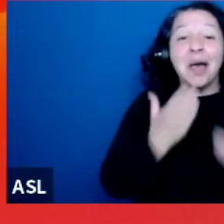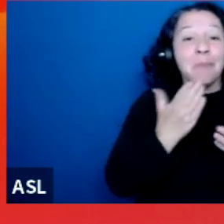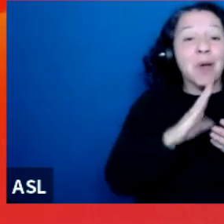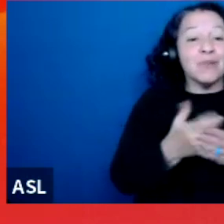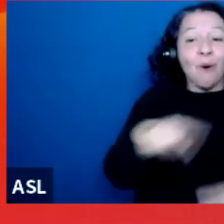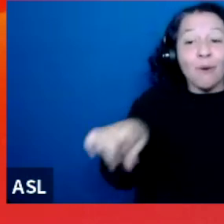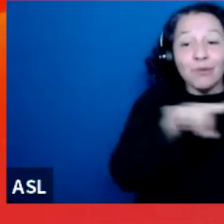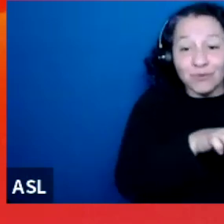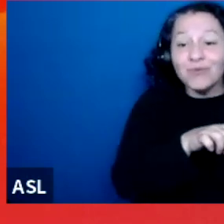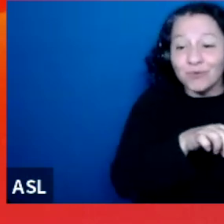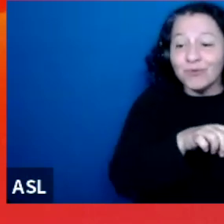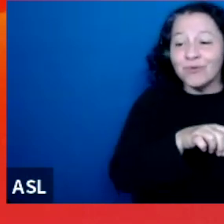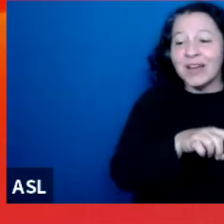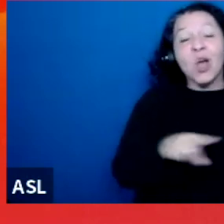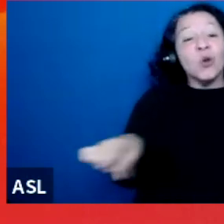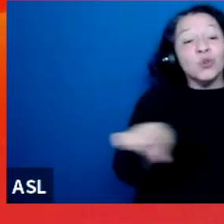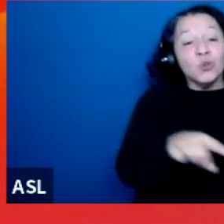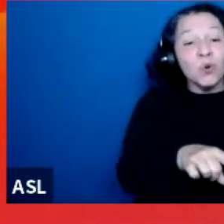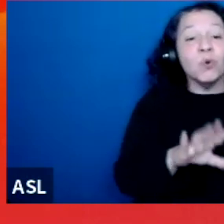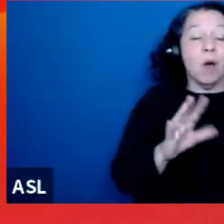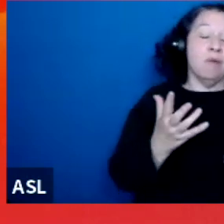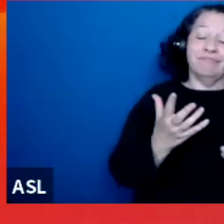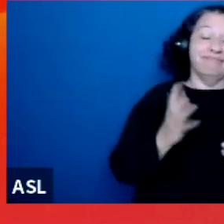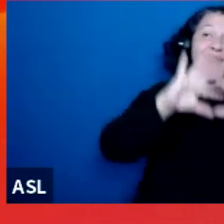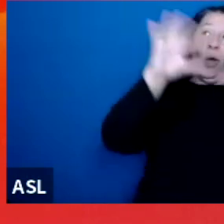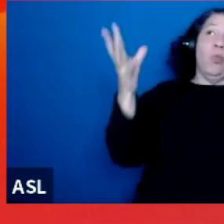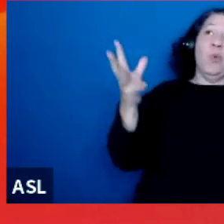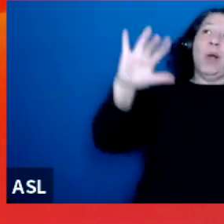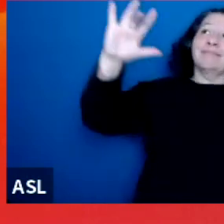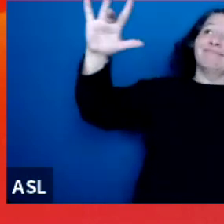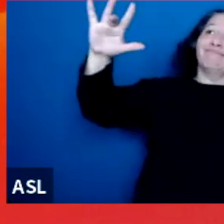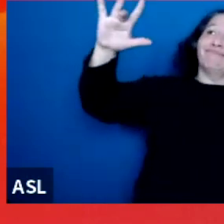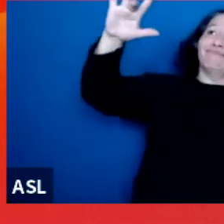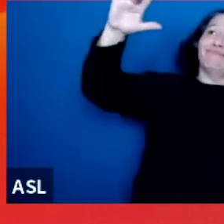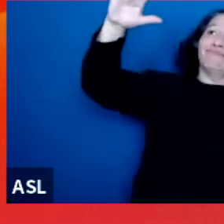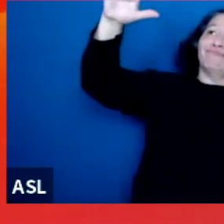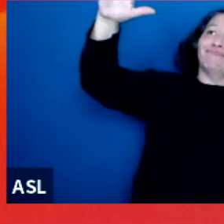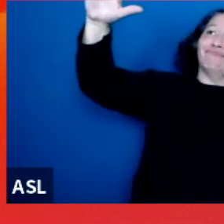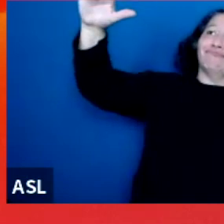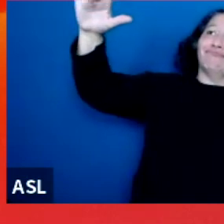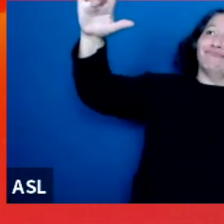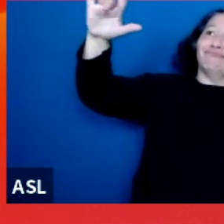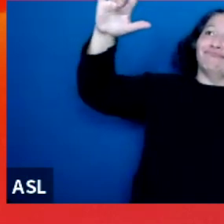appreciate you all, and you are what makes the world go round. Thank you so much.